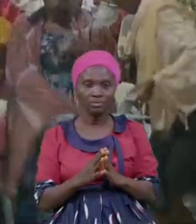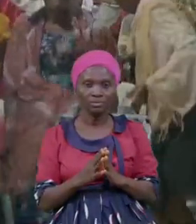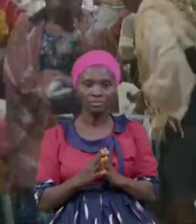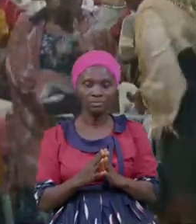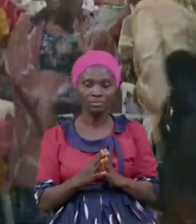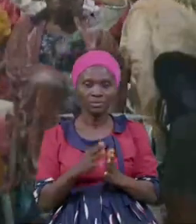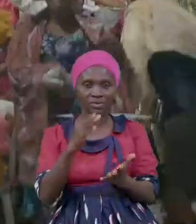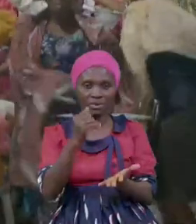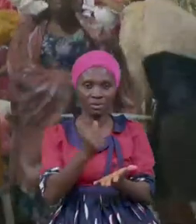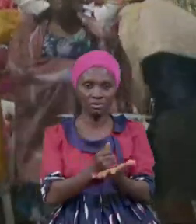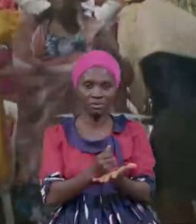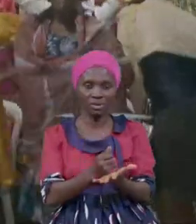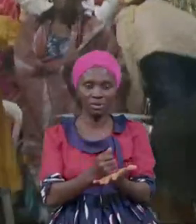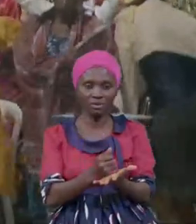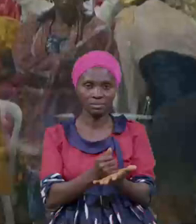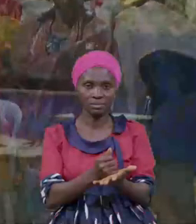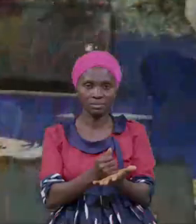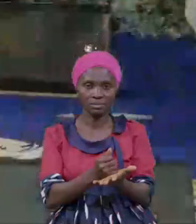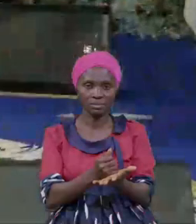Amen.